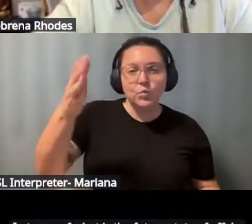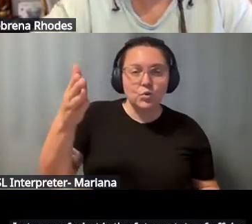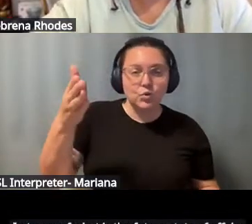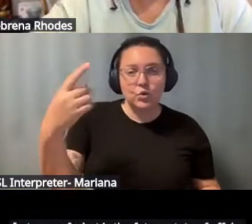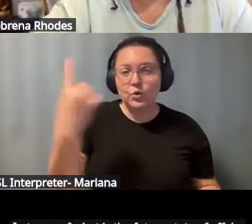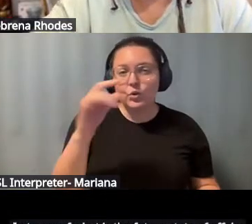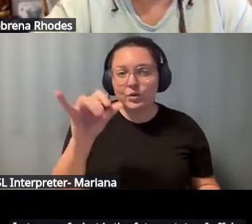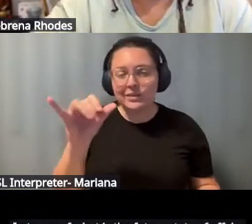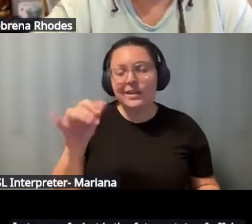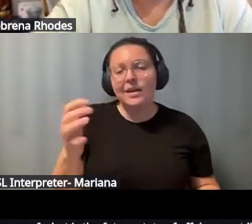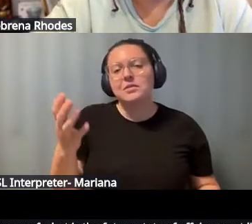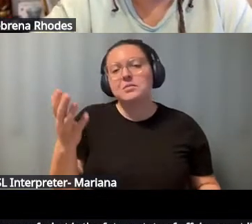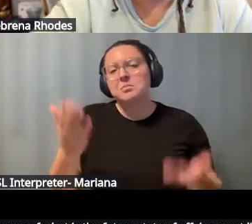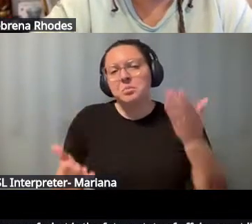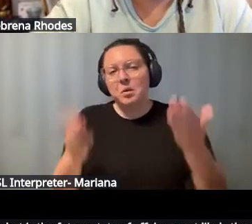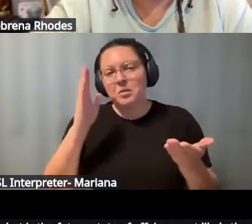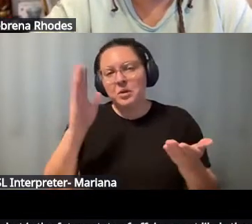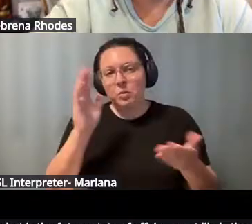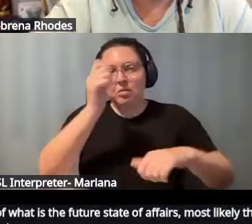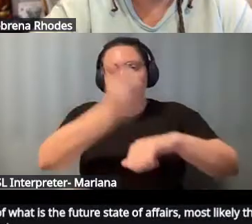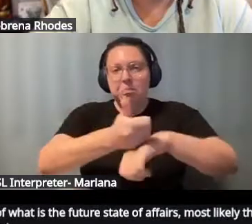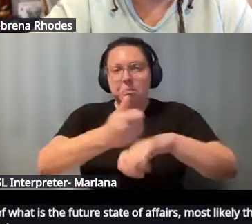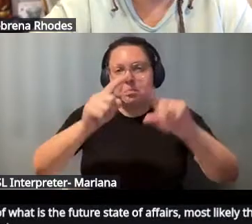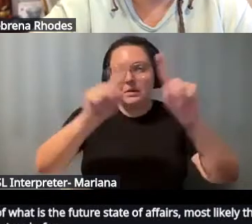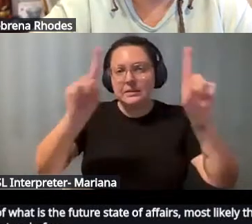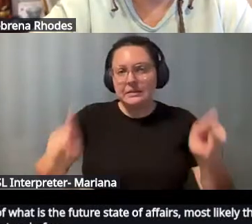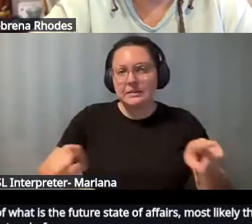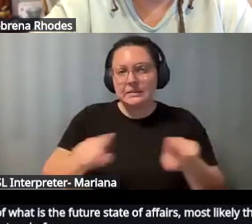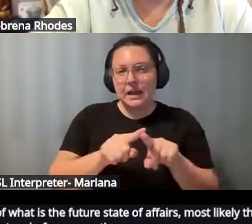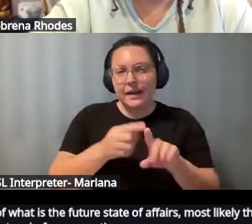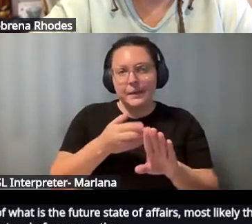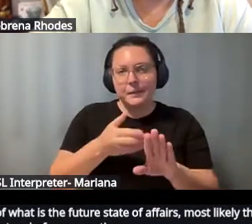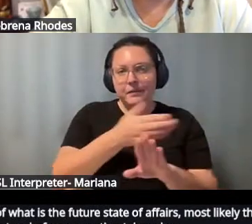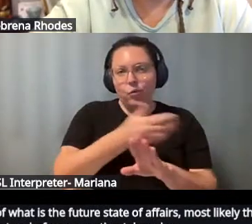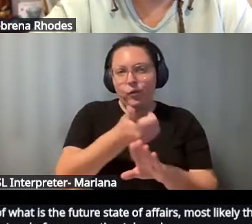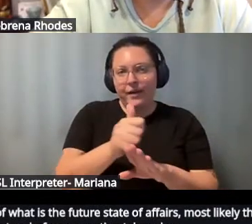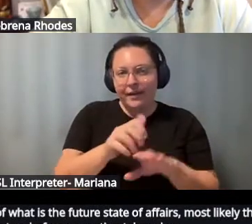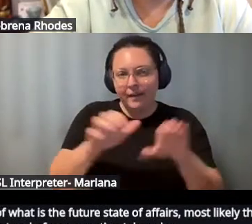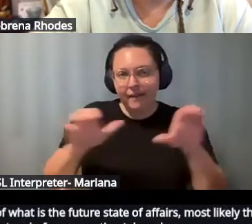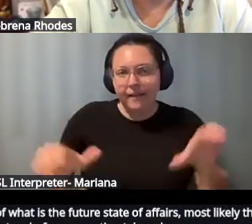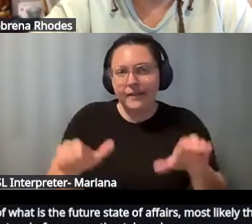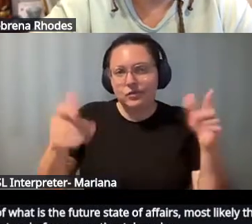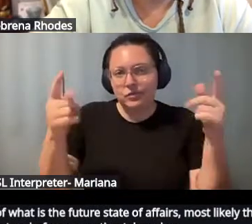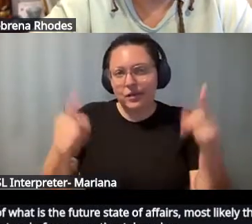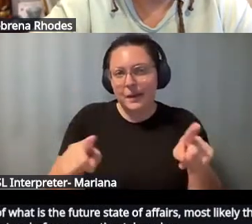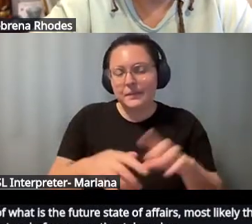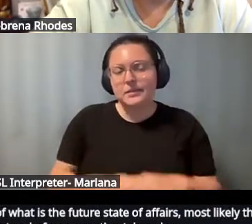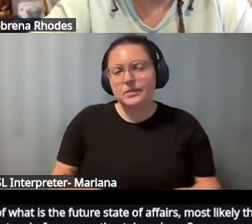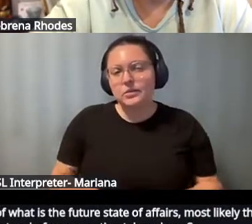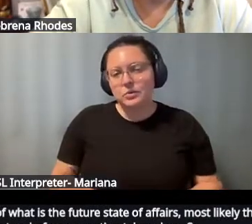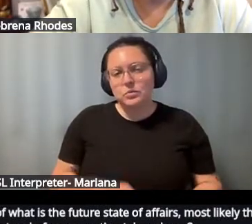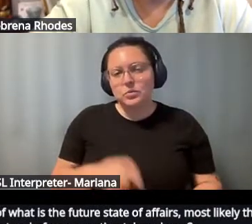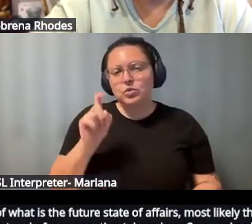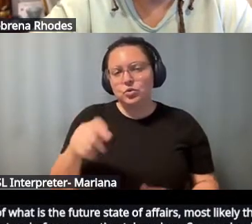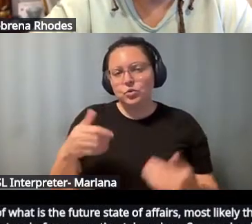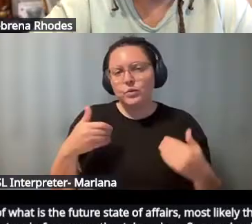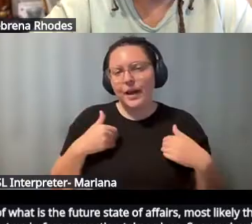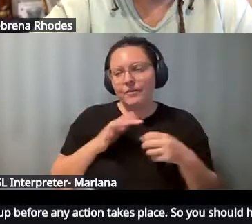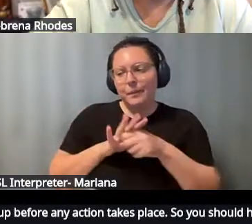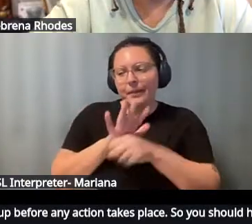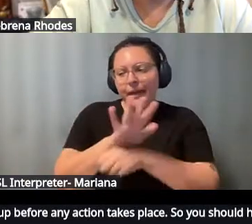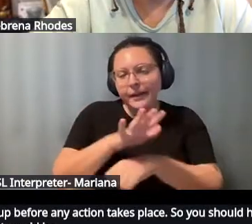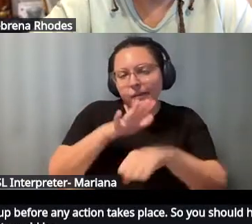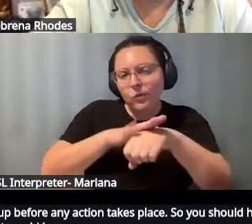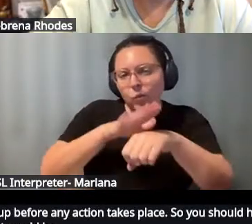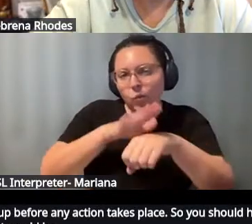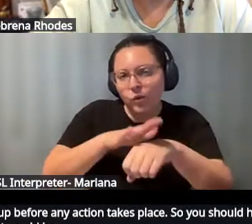most likely there will be signage put up before any action takes place. So you should have plenty of warning. That would be my